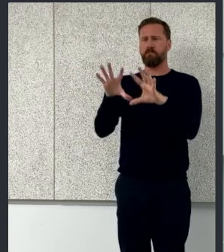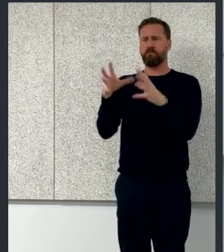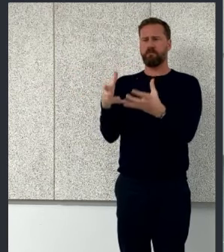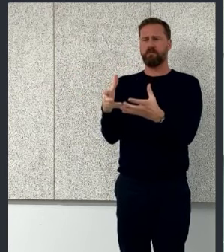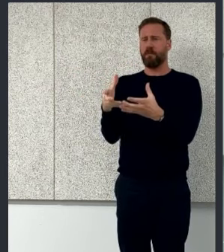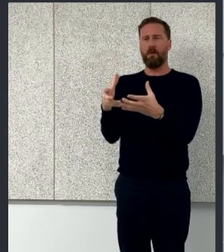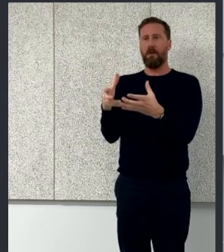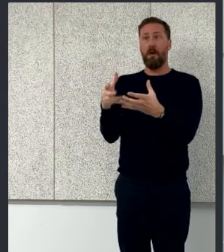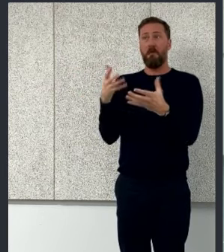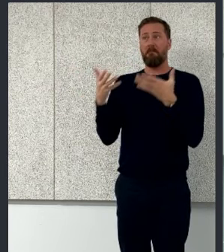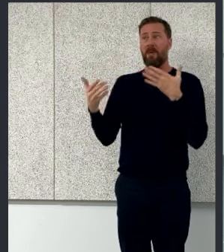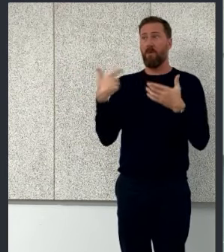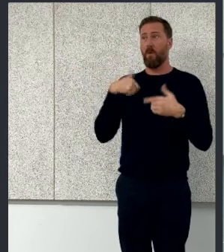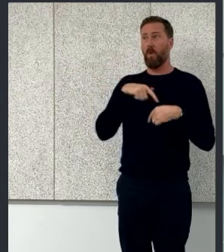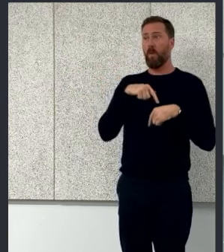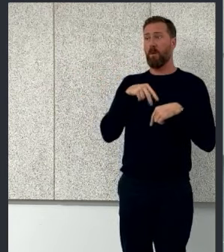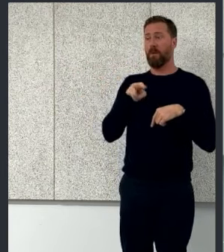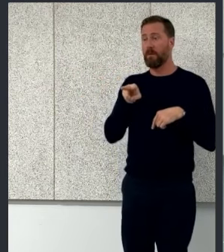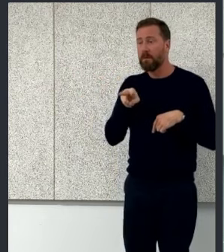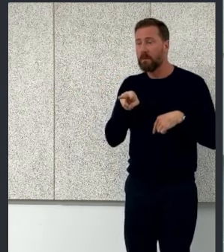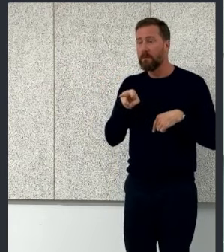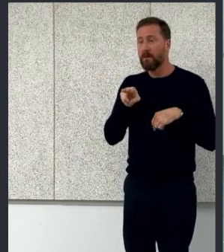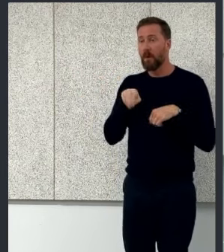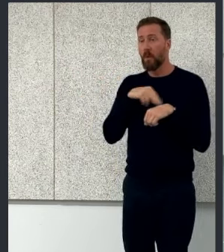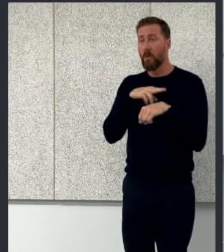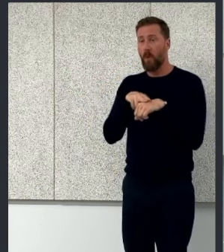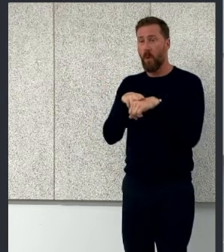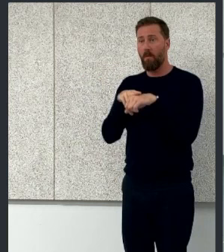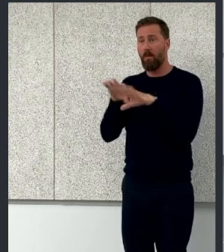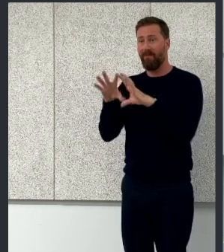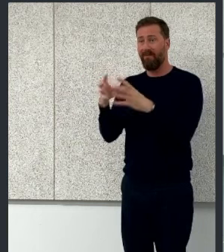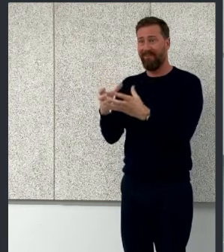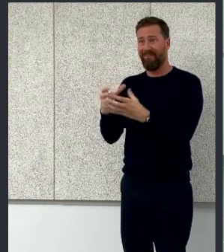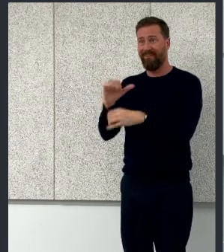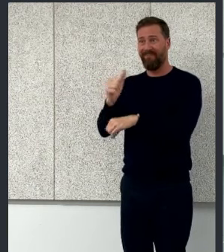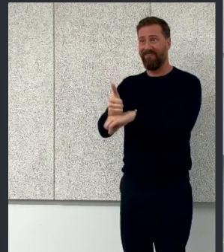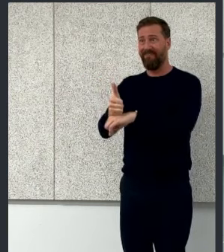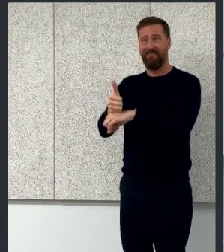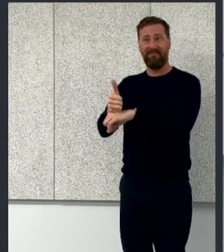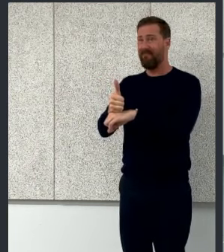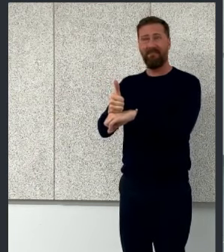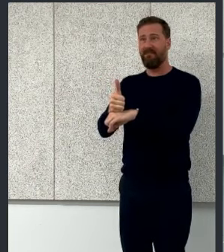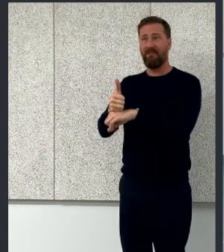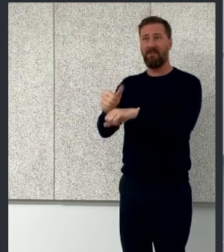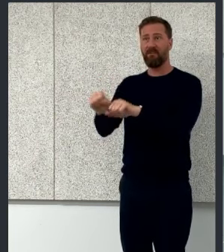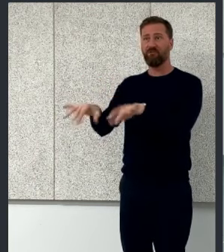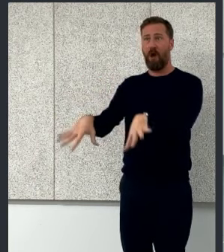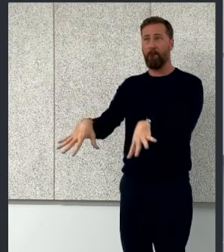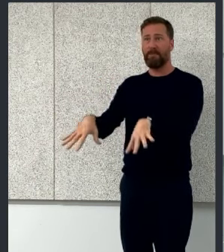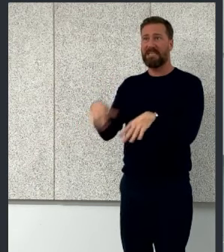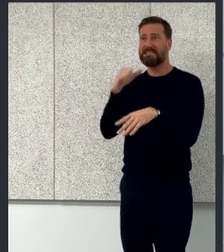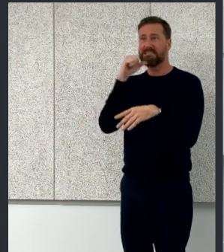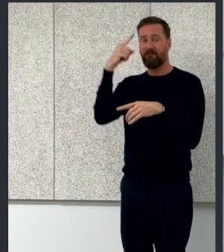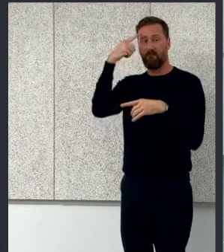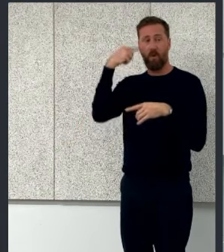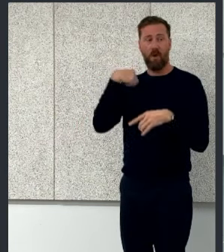there is no new normal, and normal is not here for us. But I